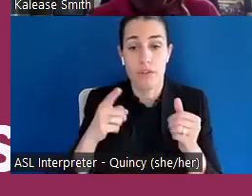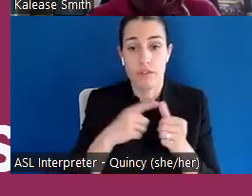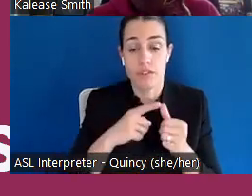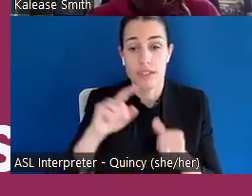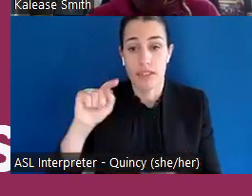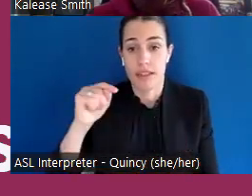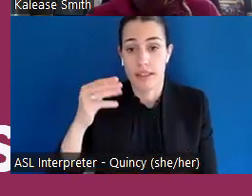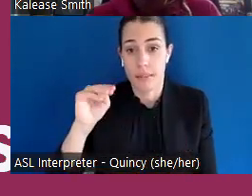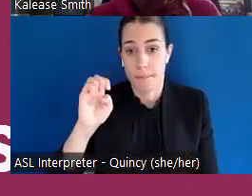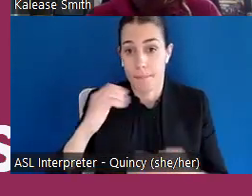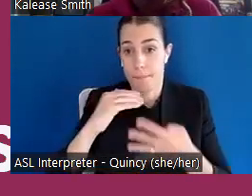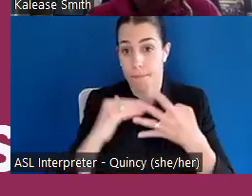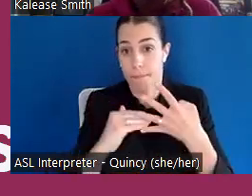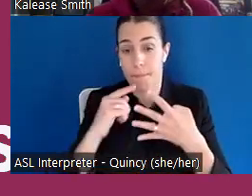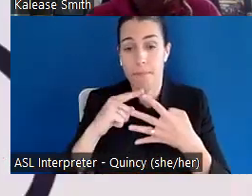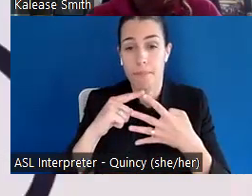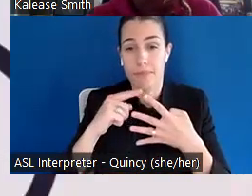and consent.